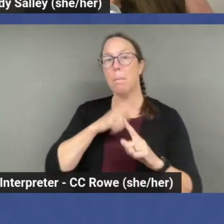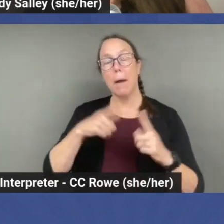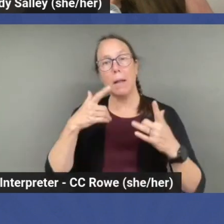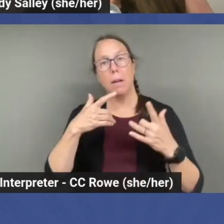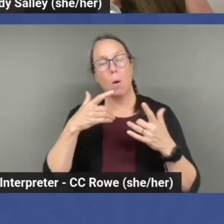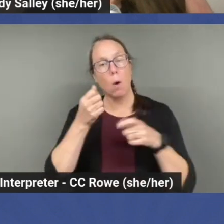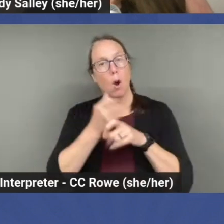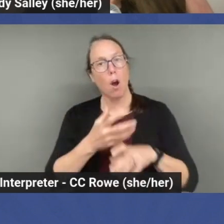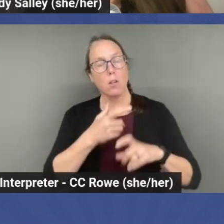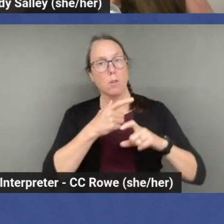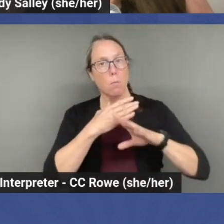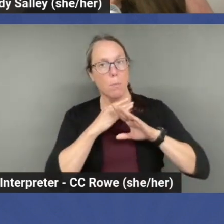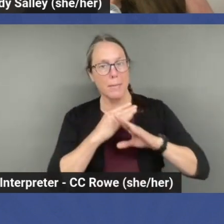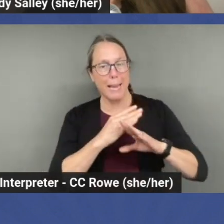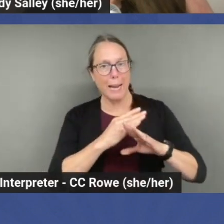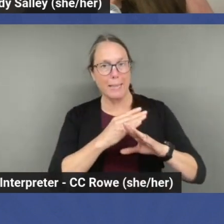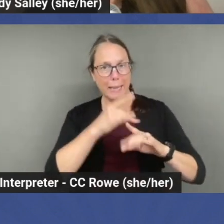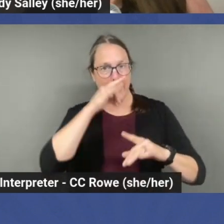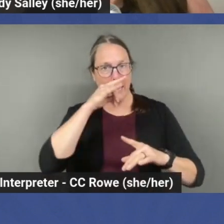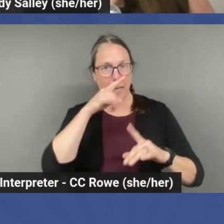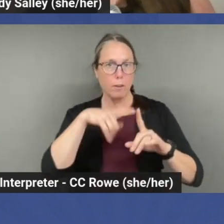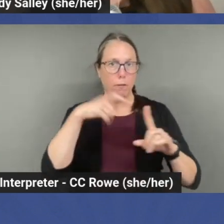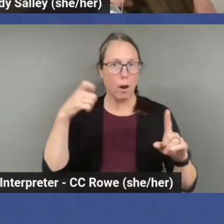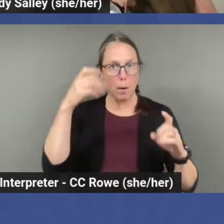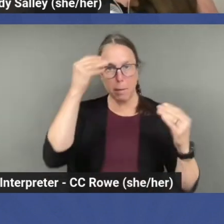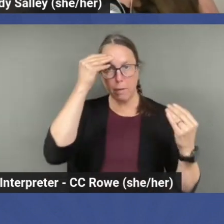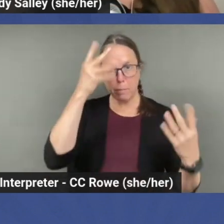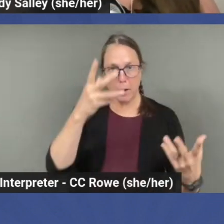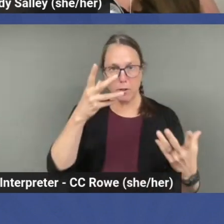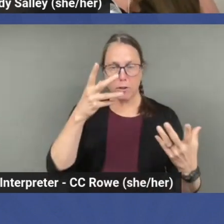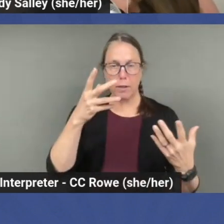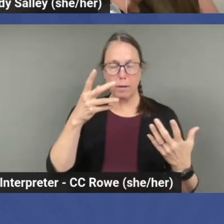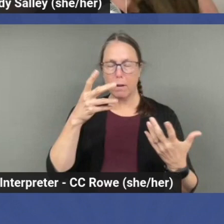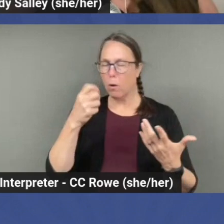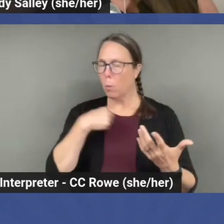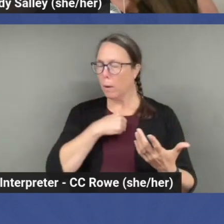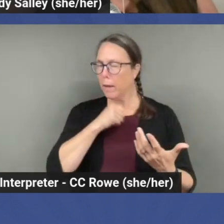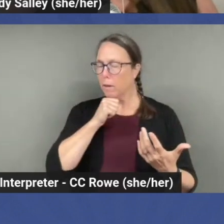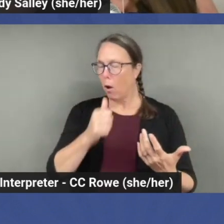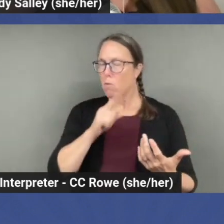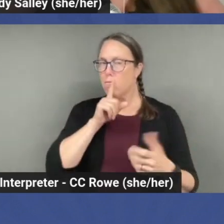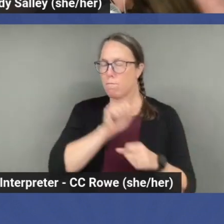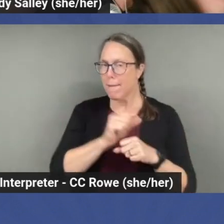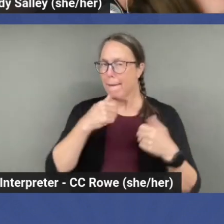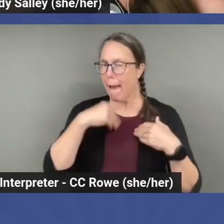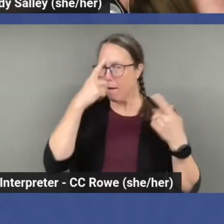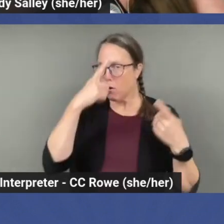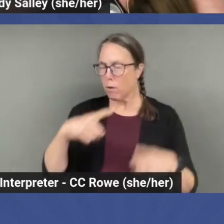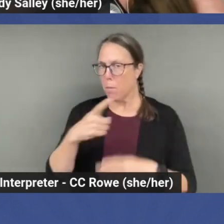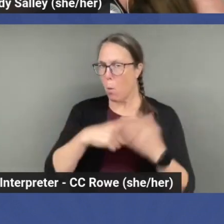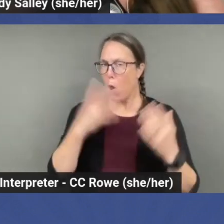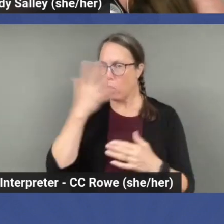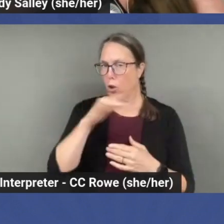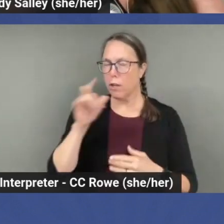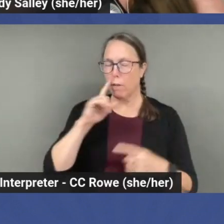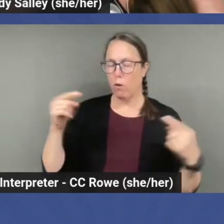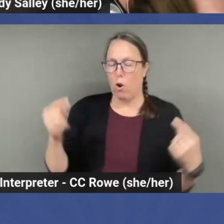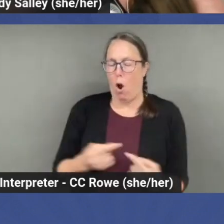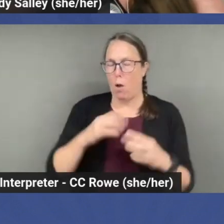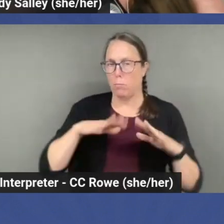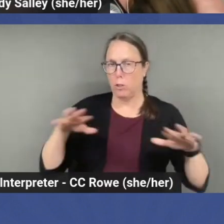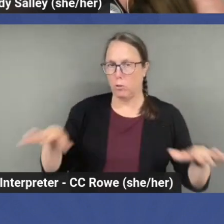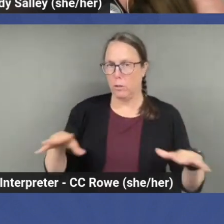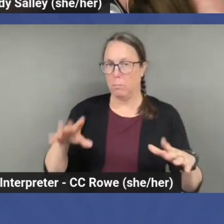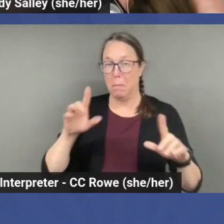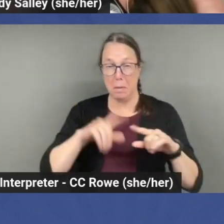know, brings harm to them, when we don't actually have consensus around what harm to children looks like, that can look very different based on the family that you're in,